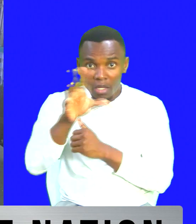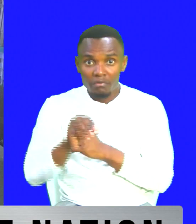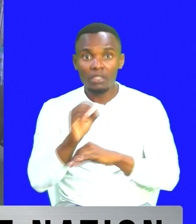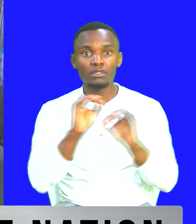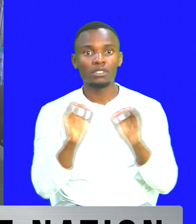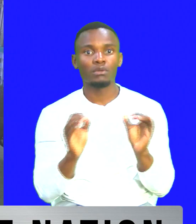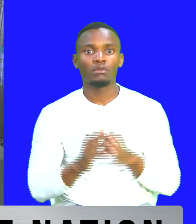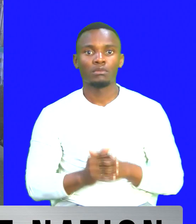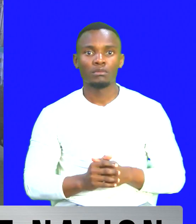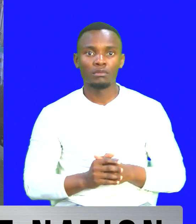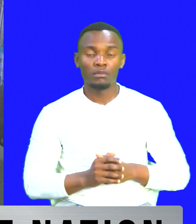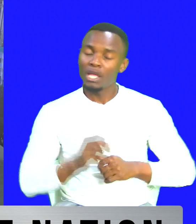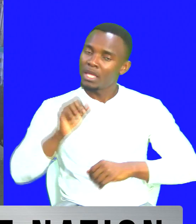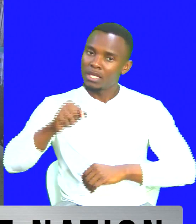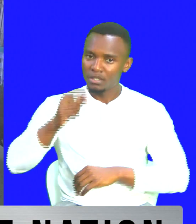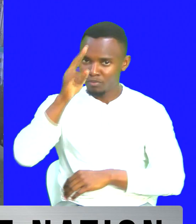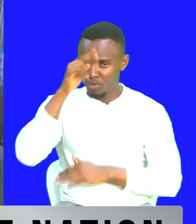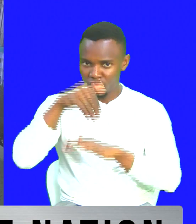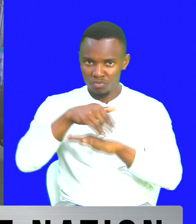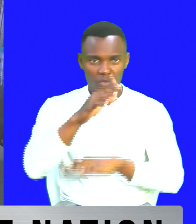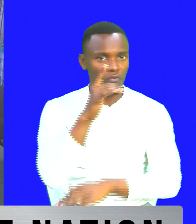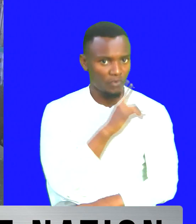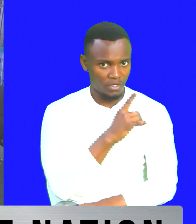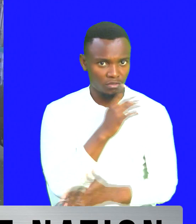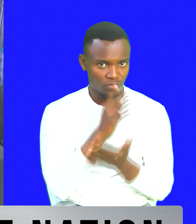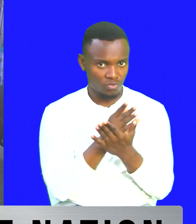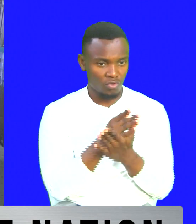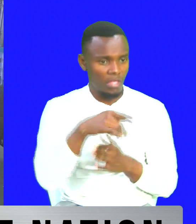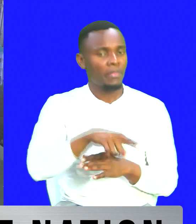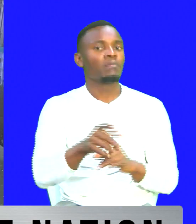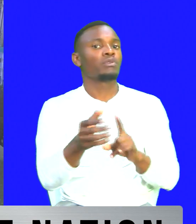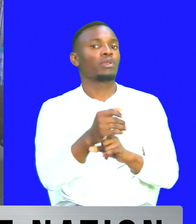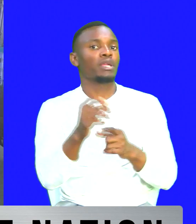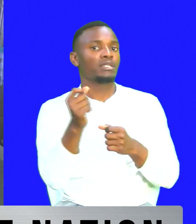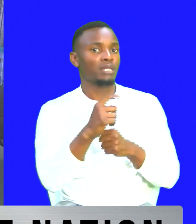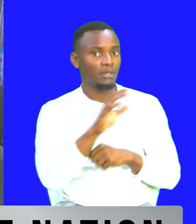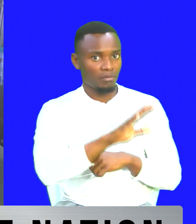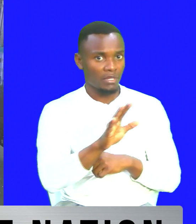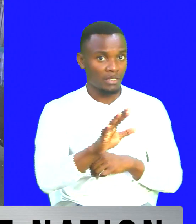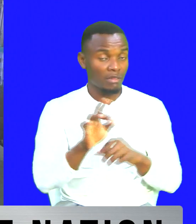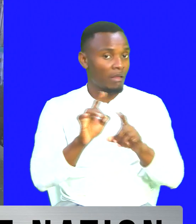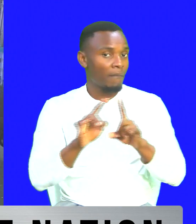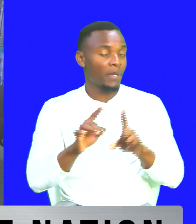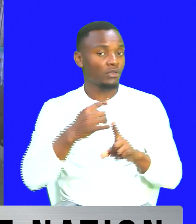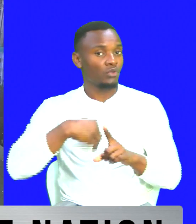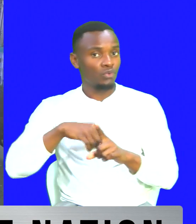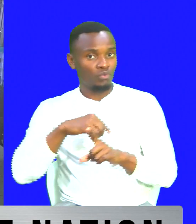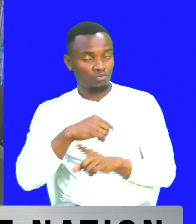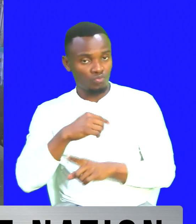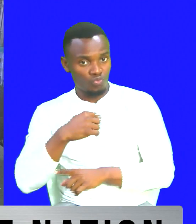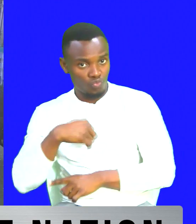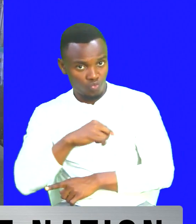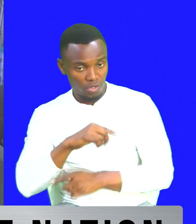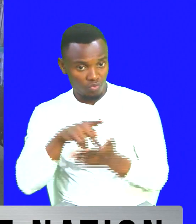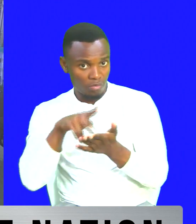Those people have gone there, Sikatai. They will get their package at the expense of our taxes, sisi wenye tunatoa taxes, which